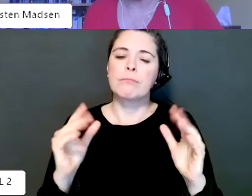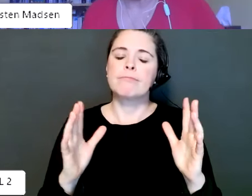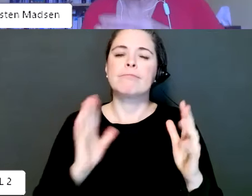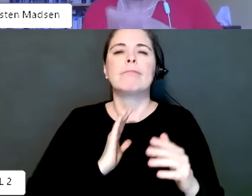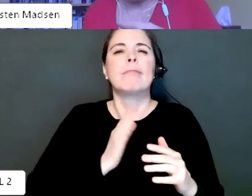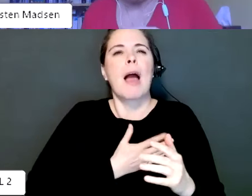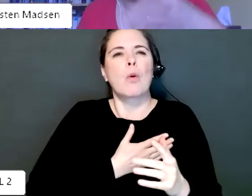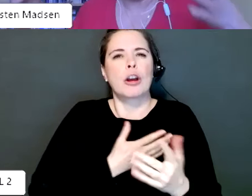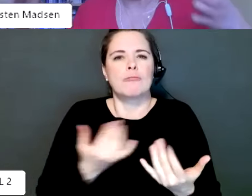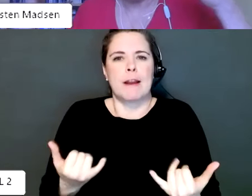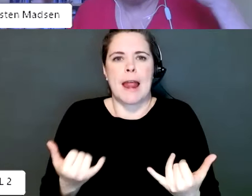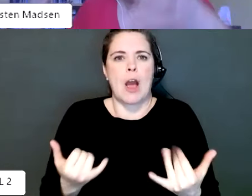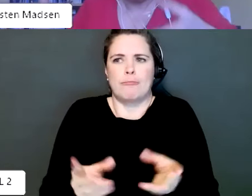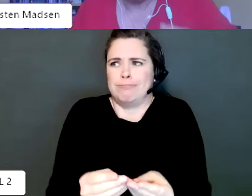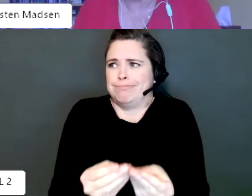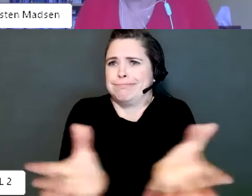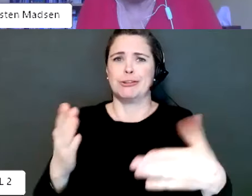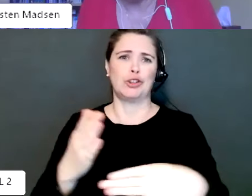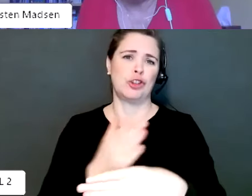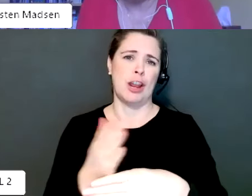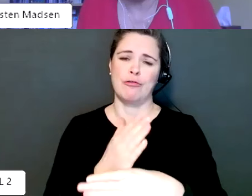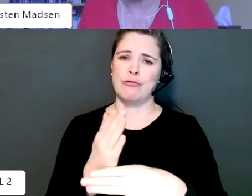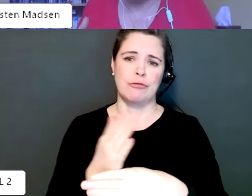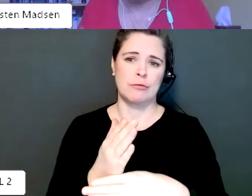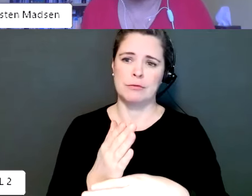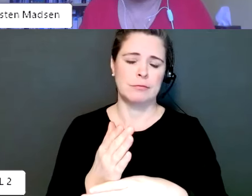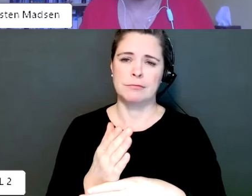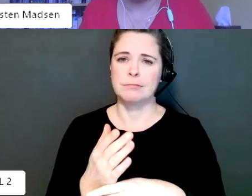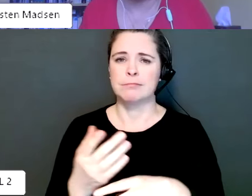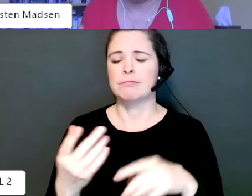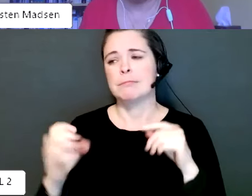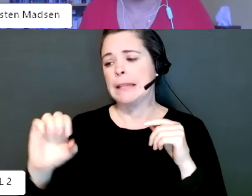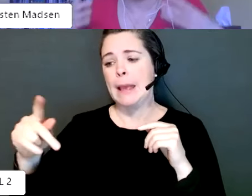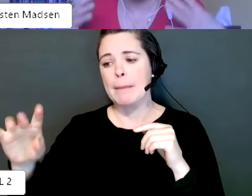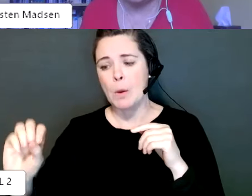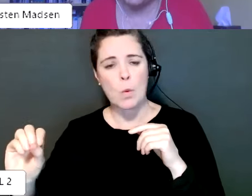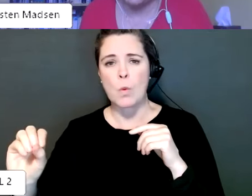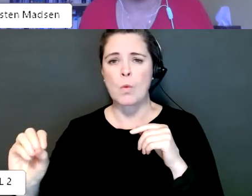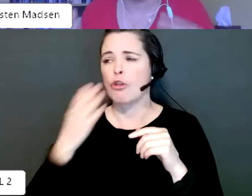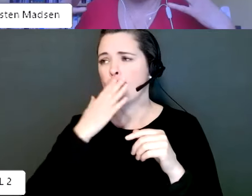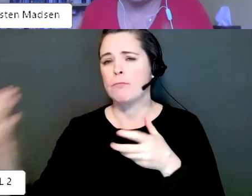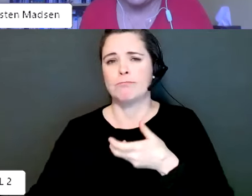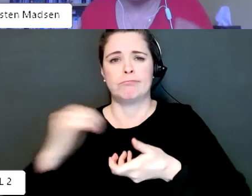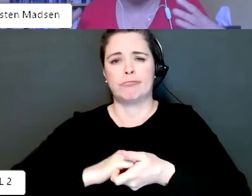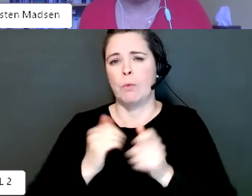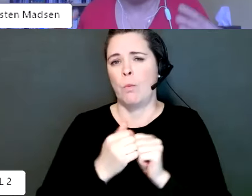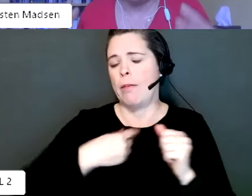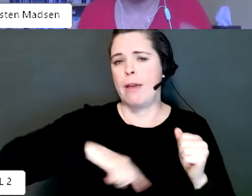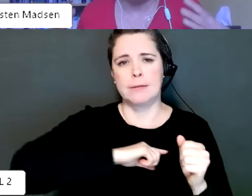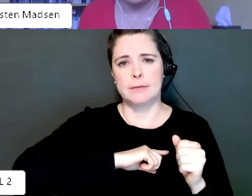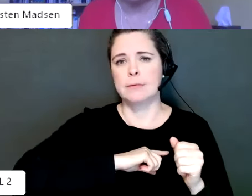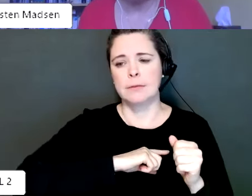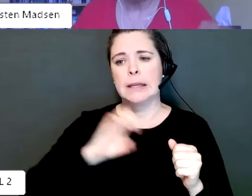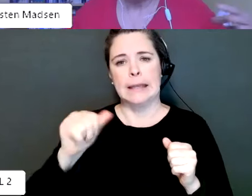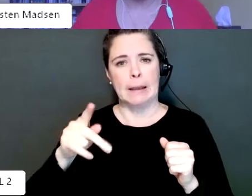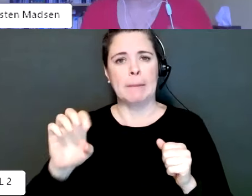why, Rayanne, we're a good partnership. Elder Abuse Prevention Ontario is about sharing and getting information